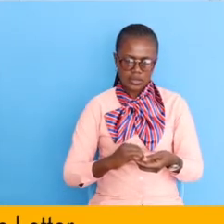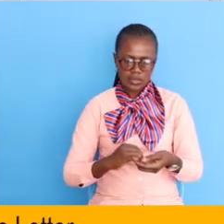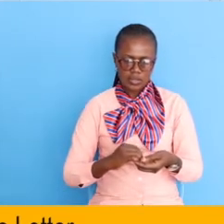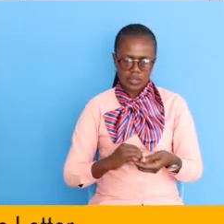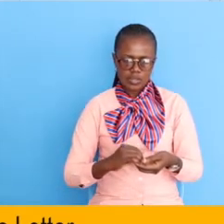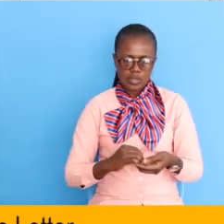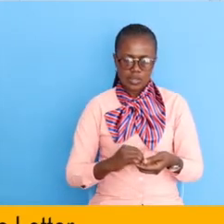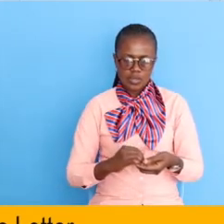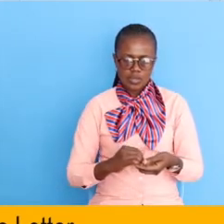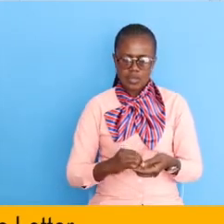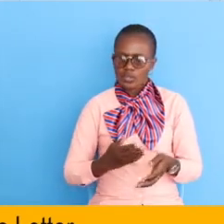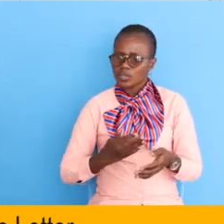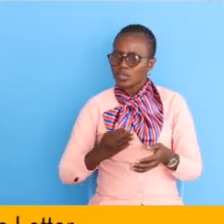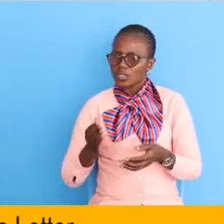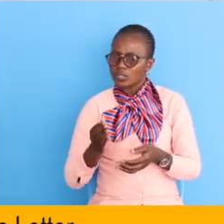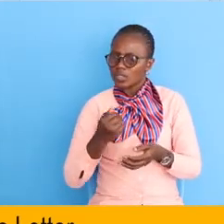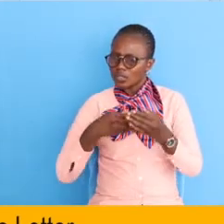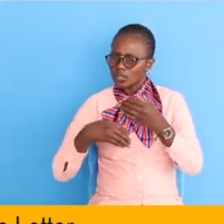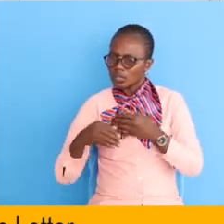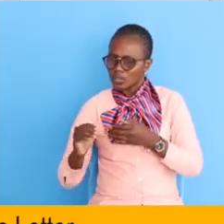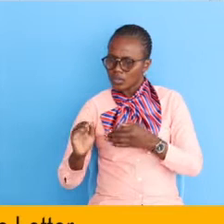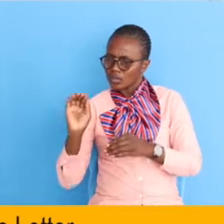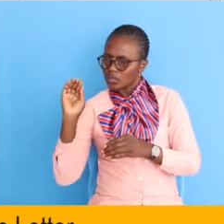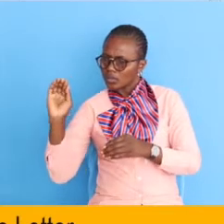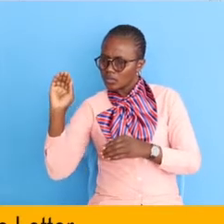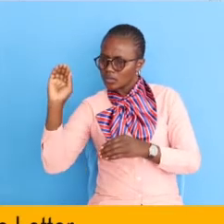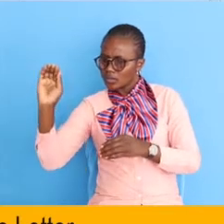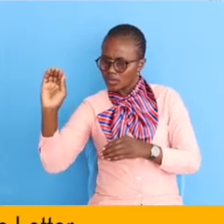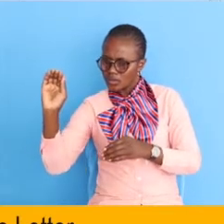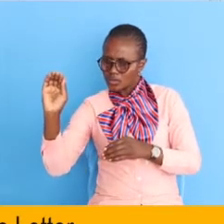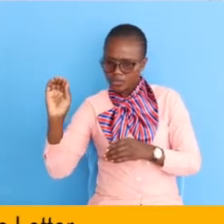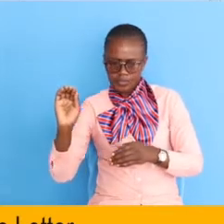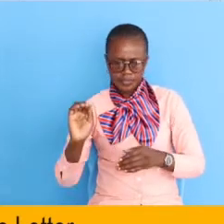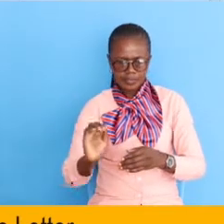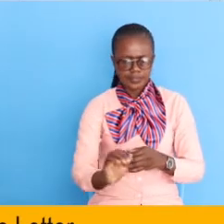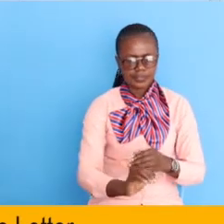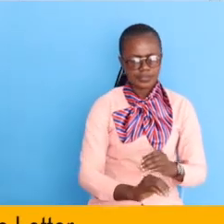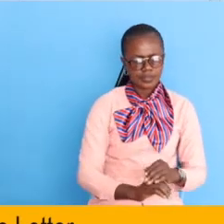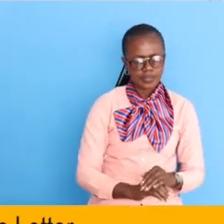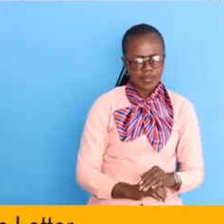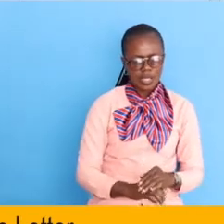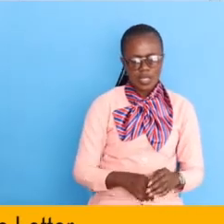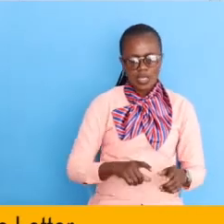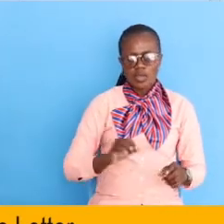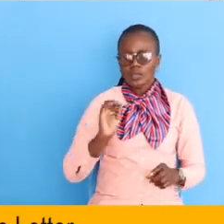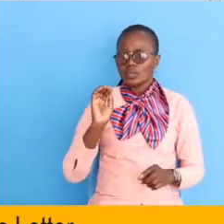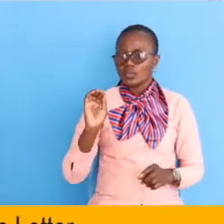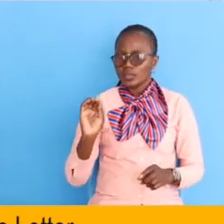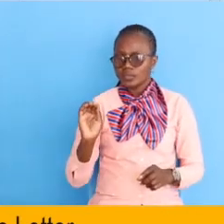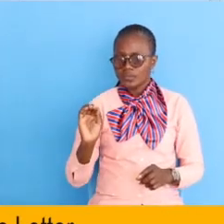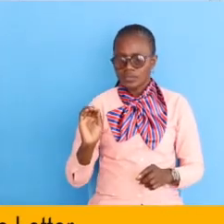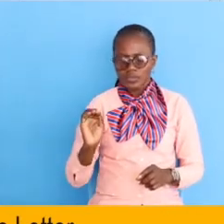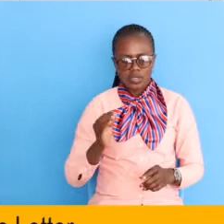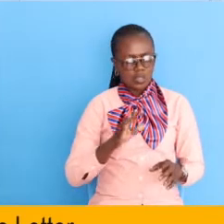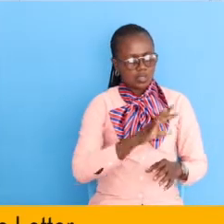of an area where you want to go and stay for some times, you have to be specific the kind of an area that you want. What services do you